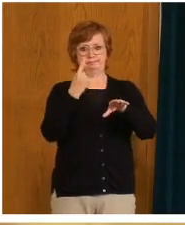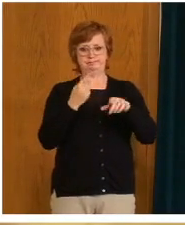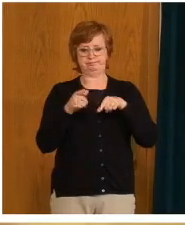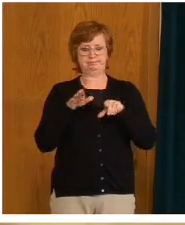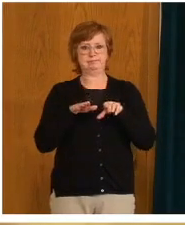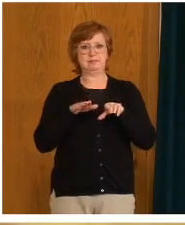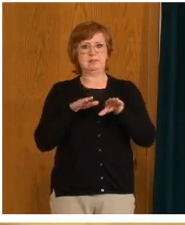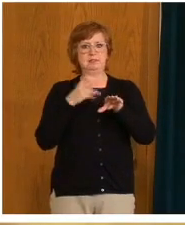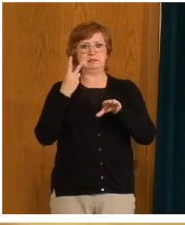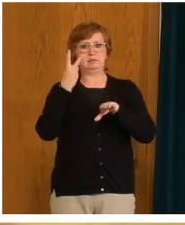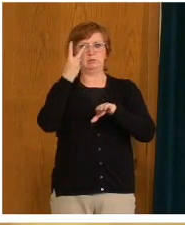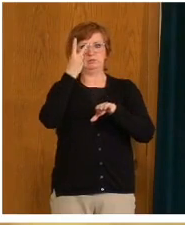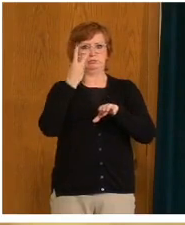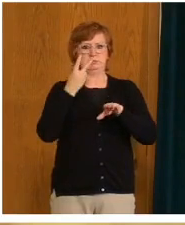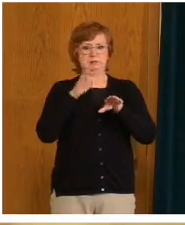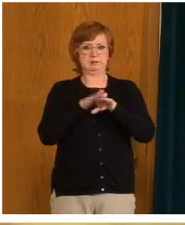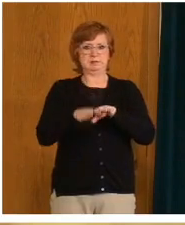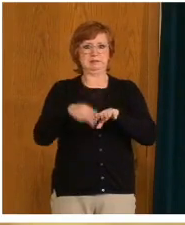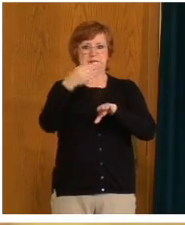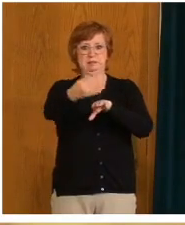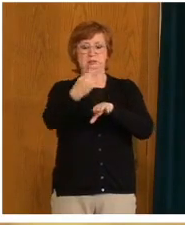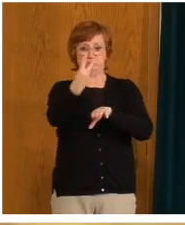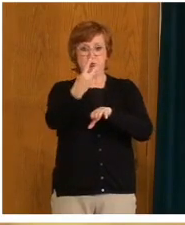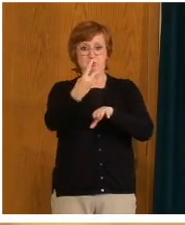So people are